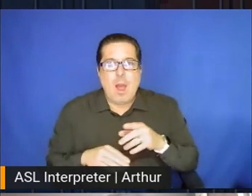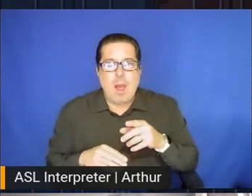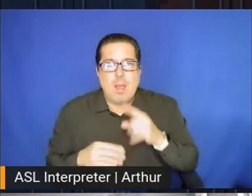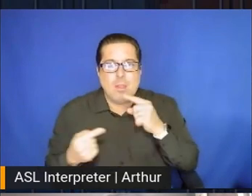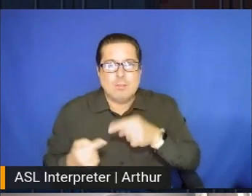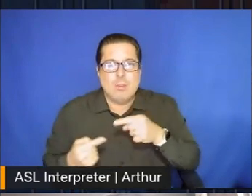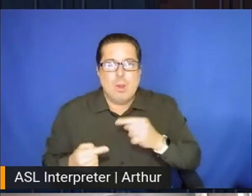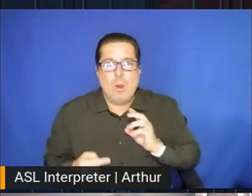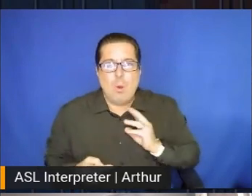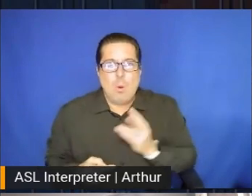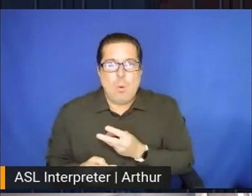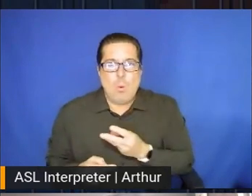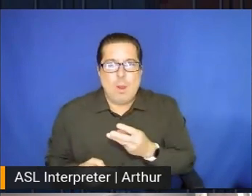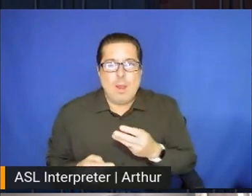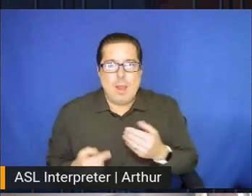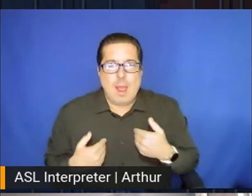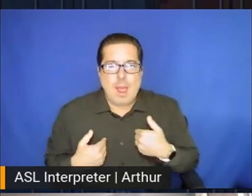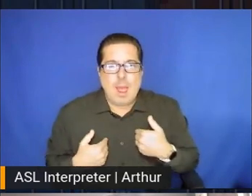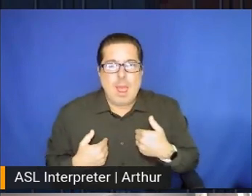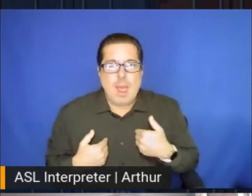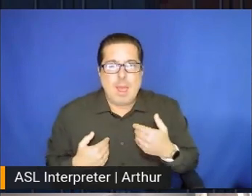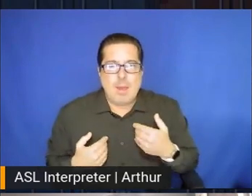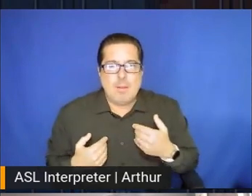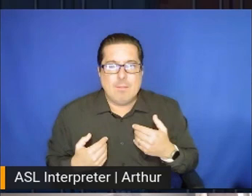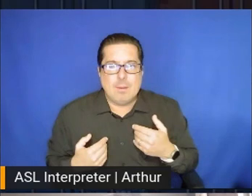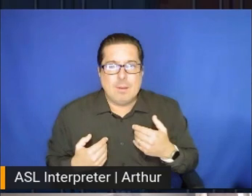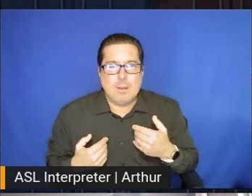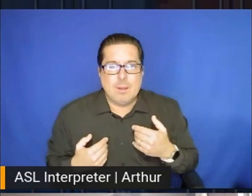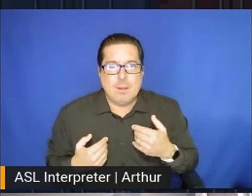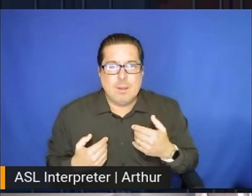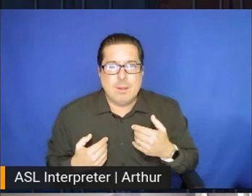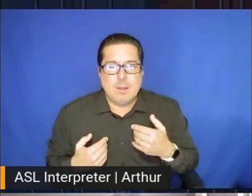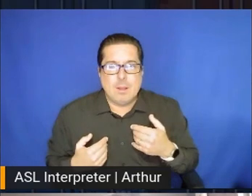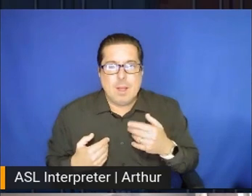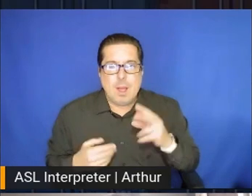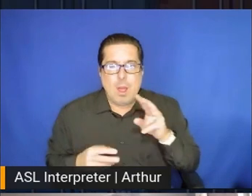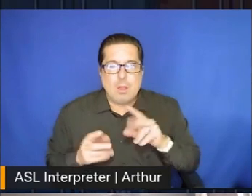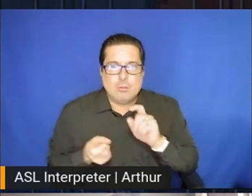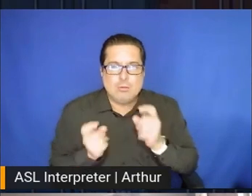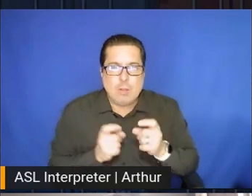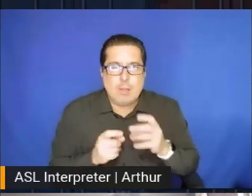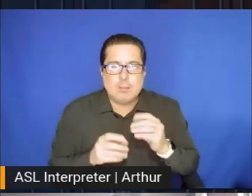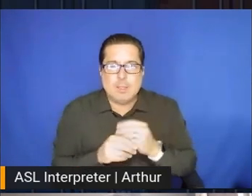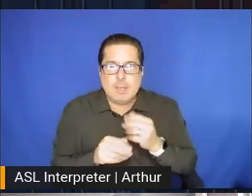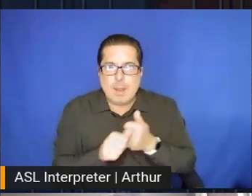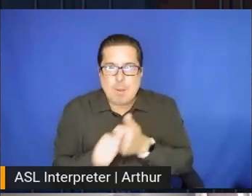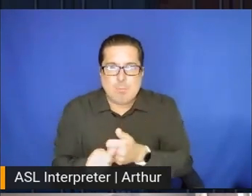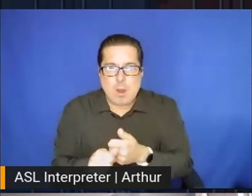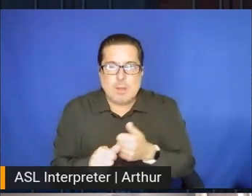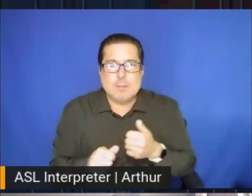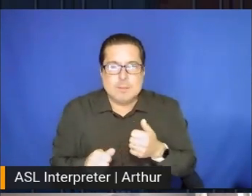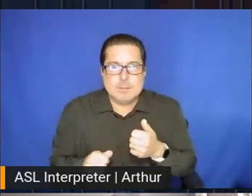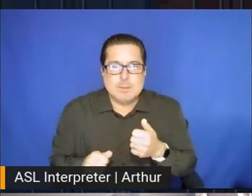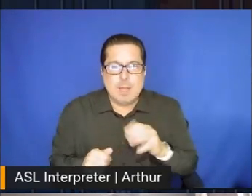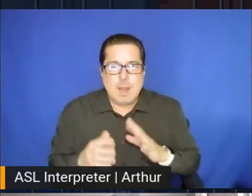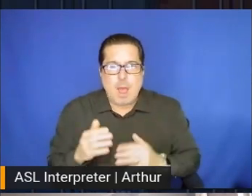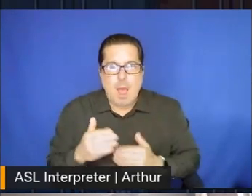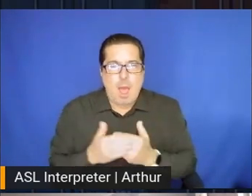we understand with Kubernetes is the version upgrades and the changes and keeping abreast of the updates.